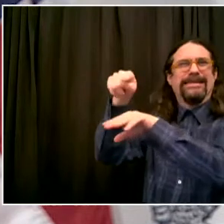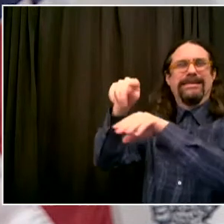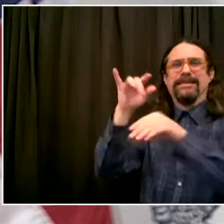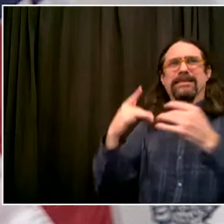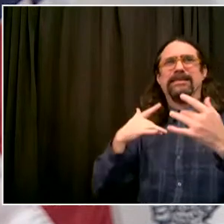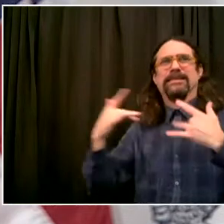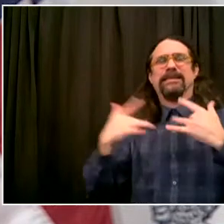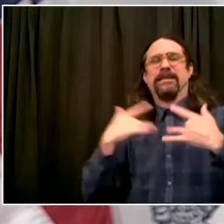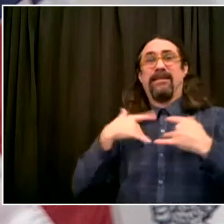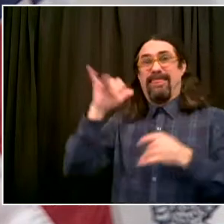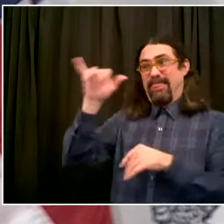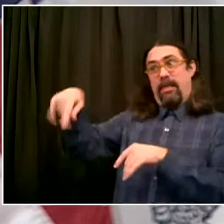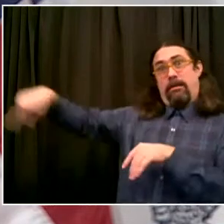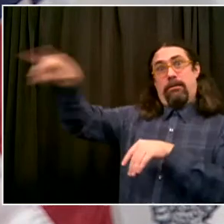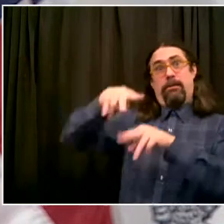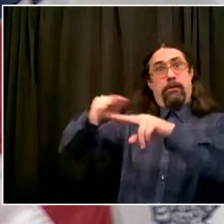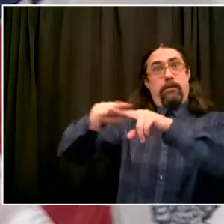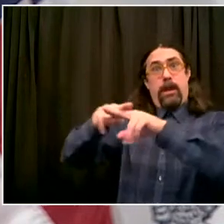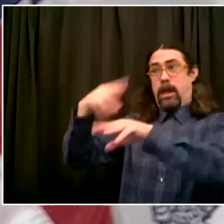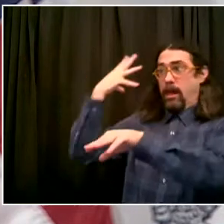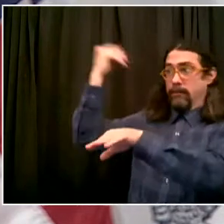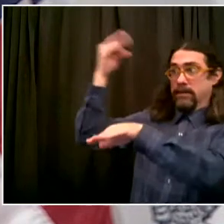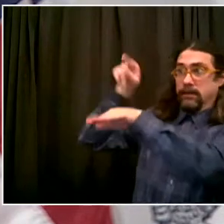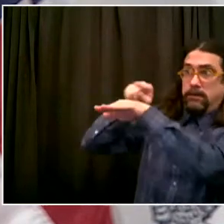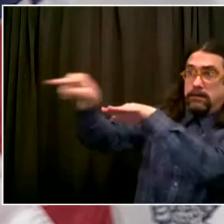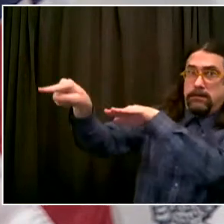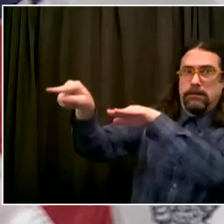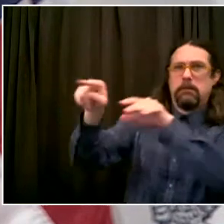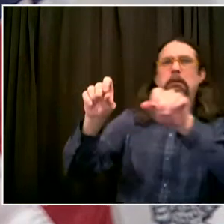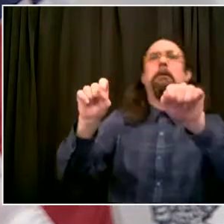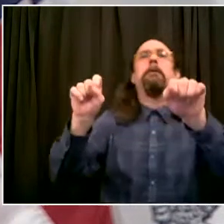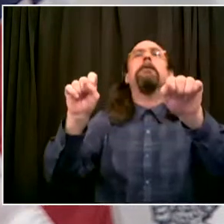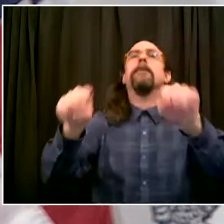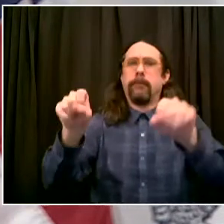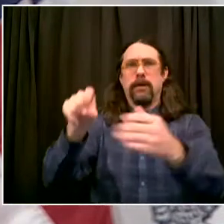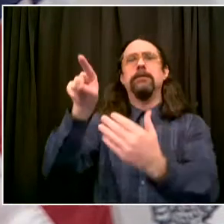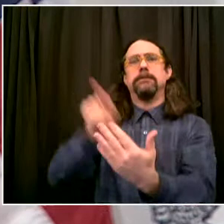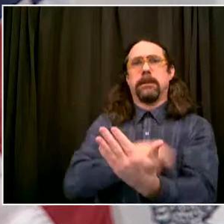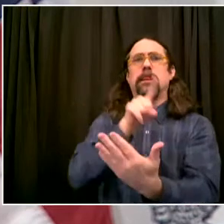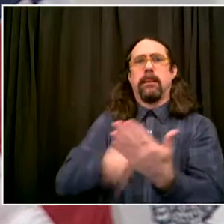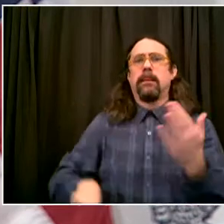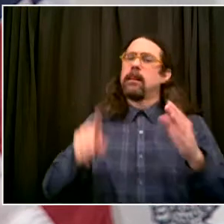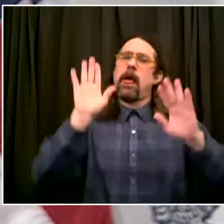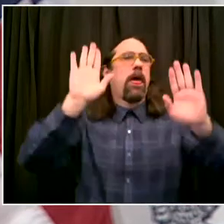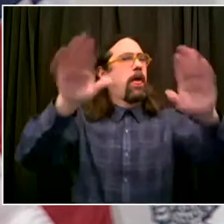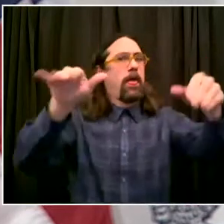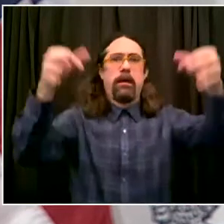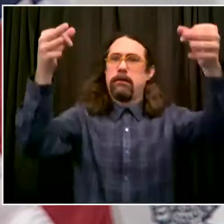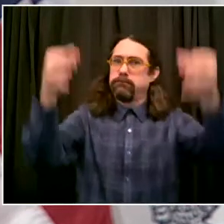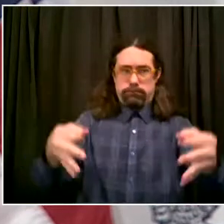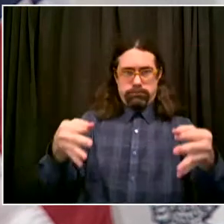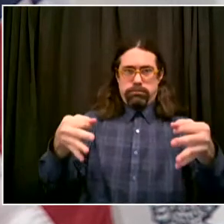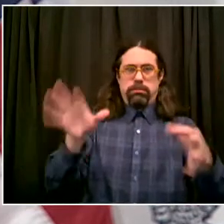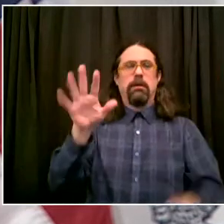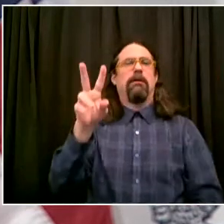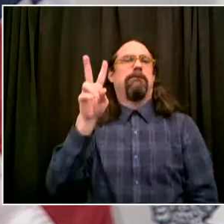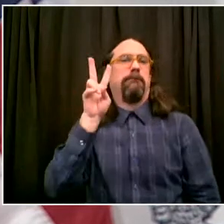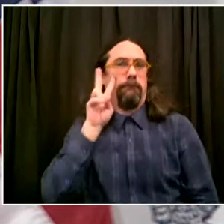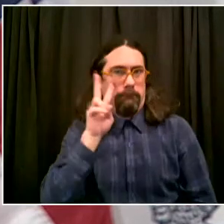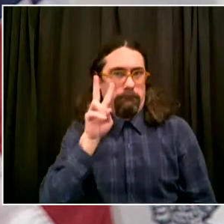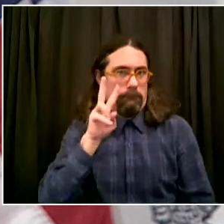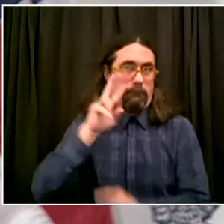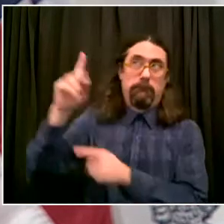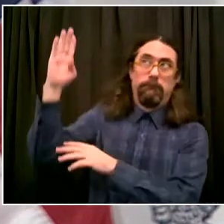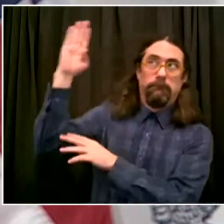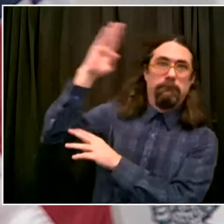And Mr. Mayor, you've been asking the federal government to push all these pharmaceutical companies and biotech companies to produce a